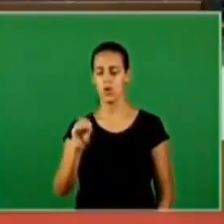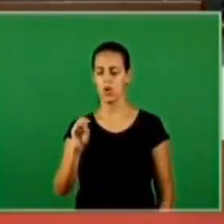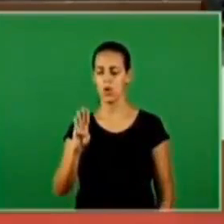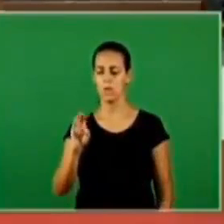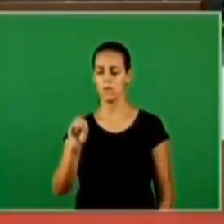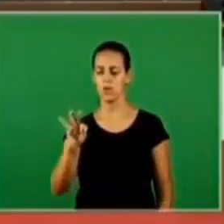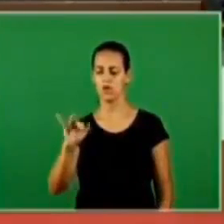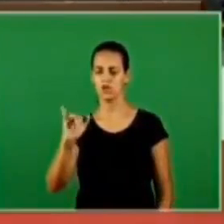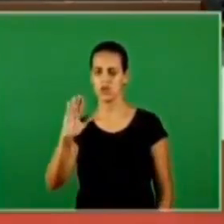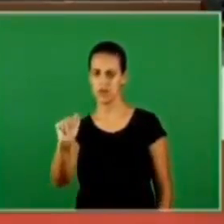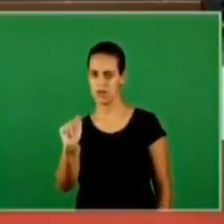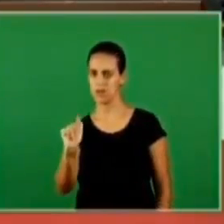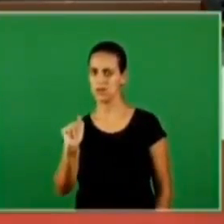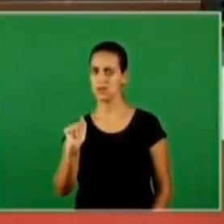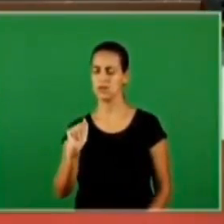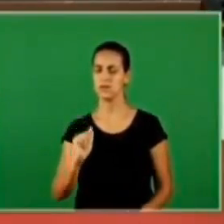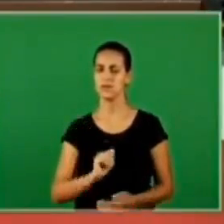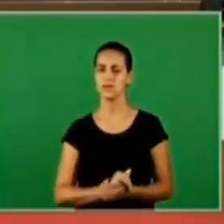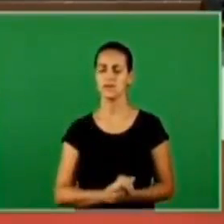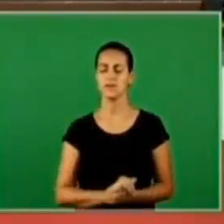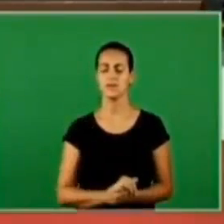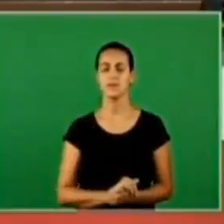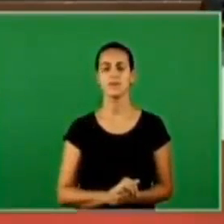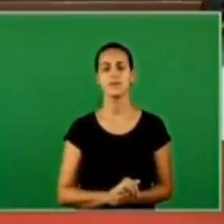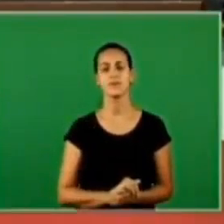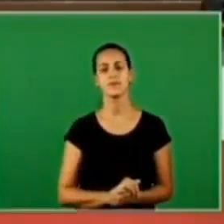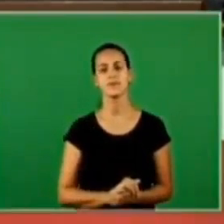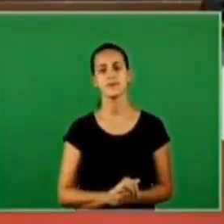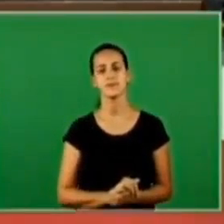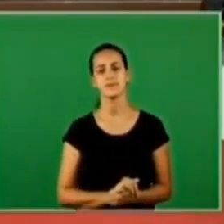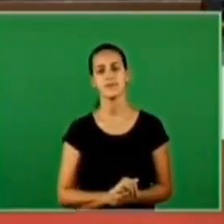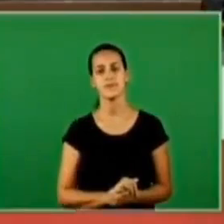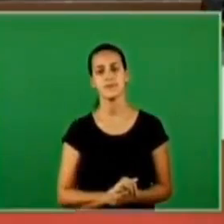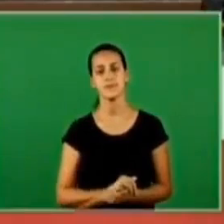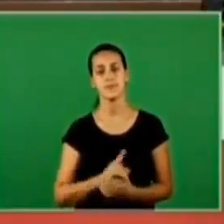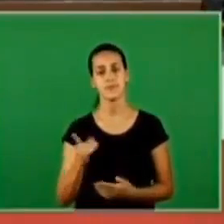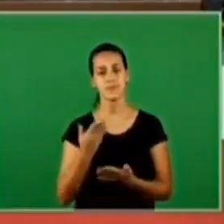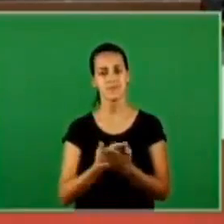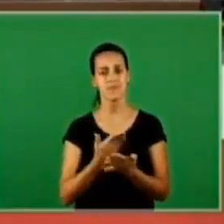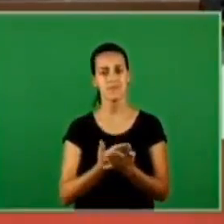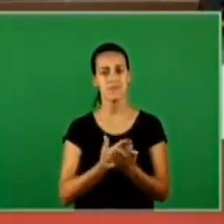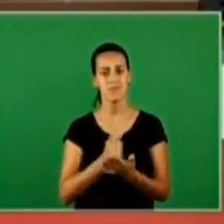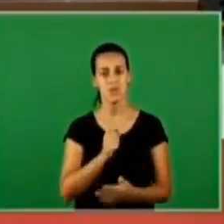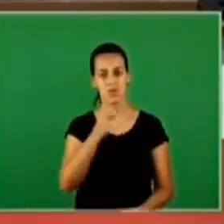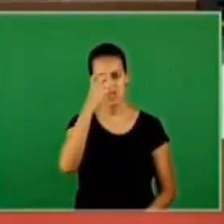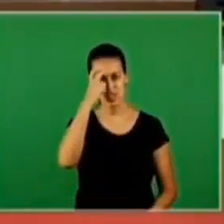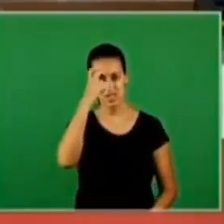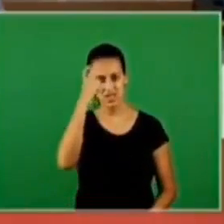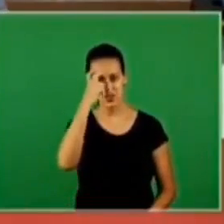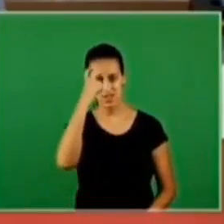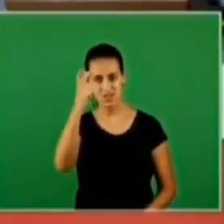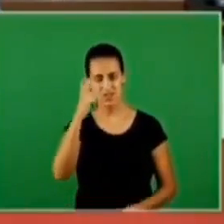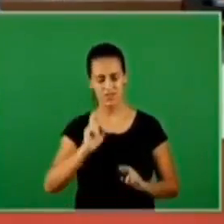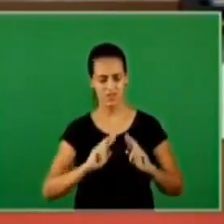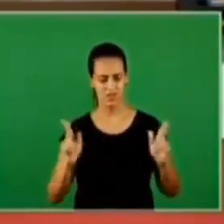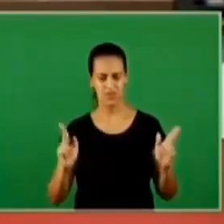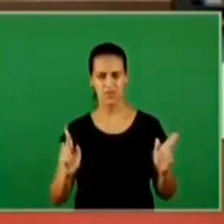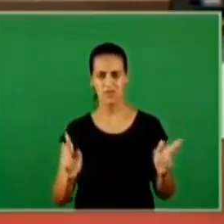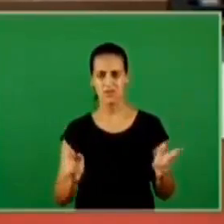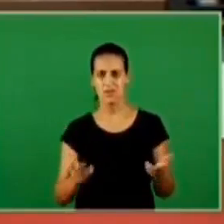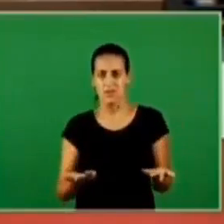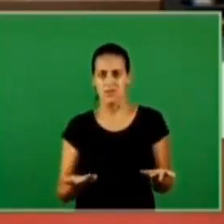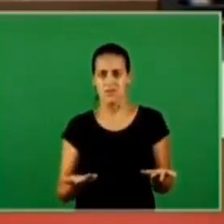in the United States, where he's at our disposal doing a special work of artificial